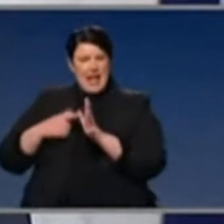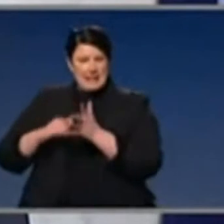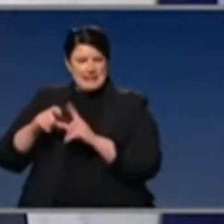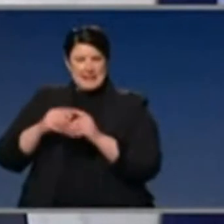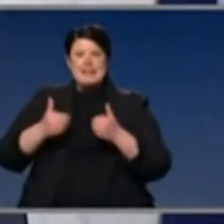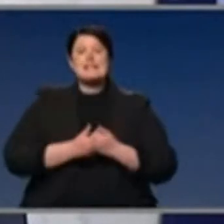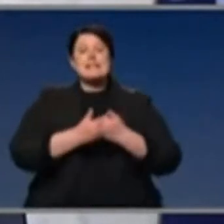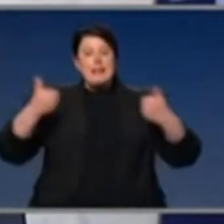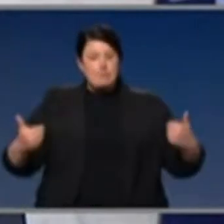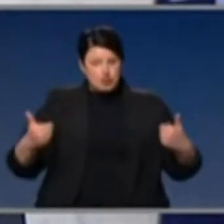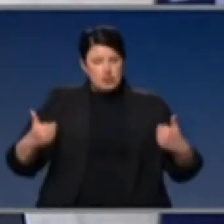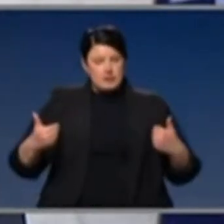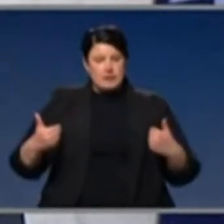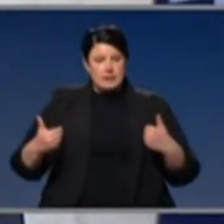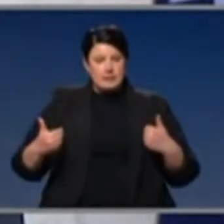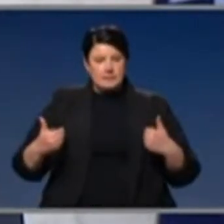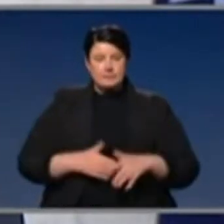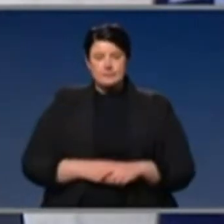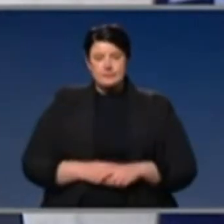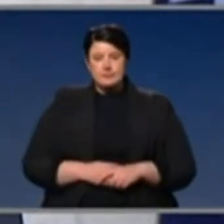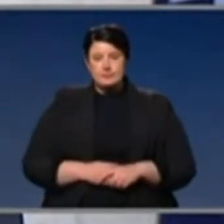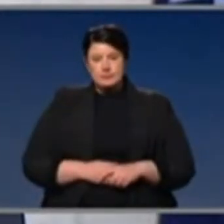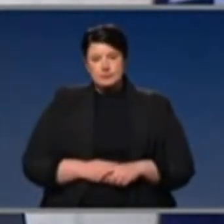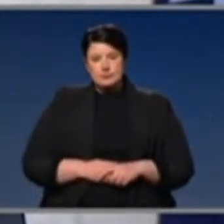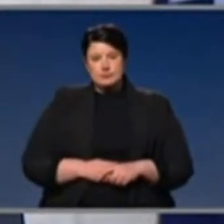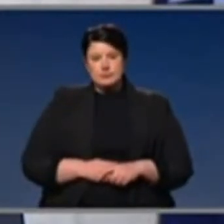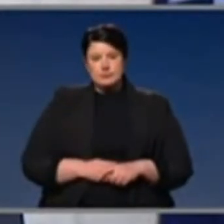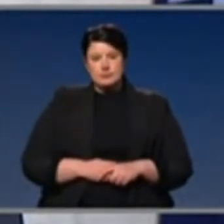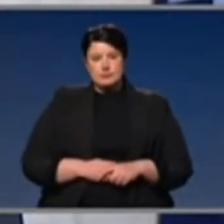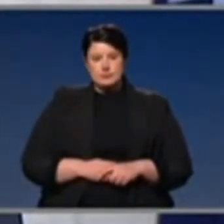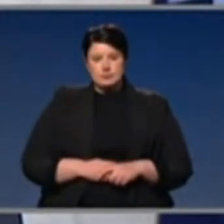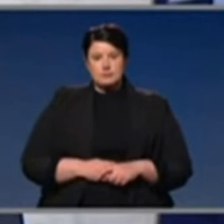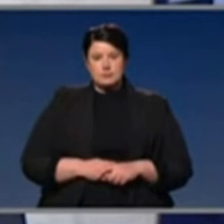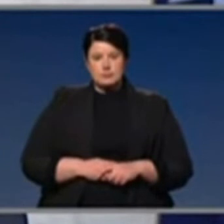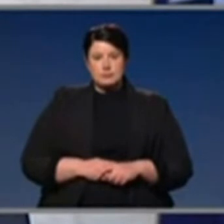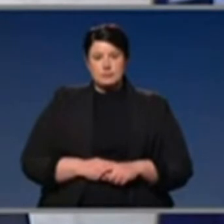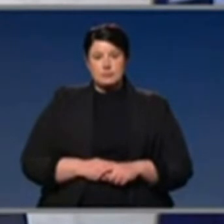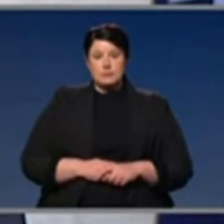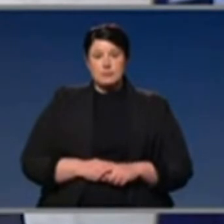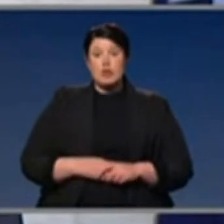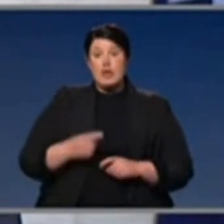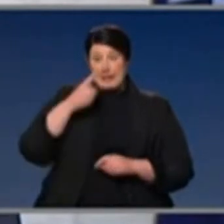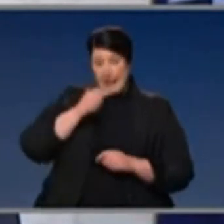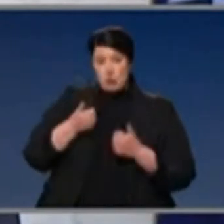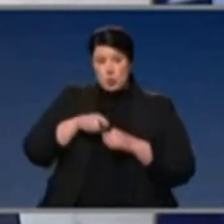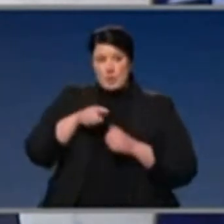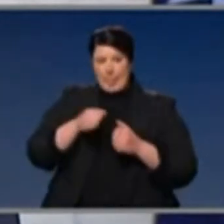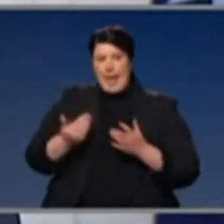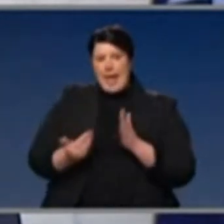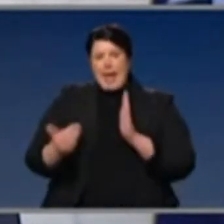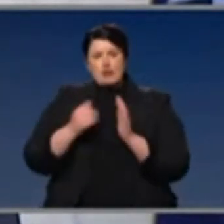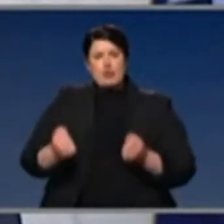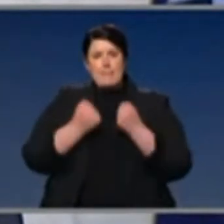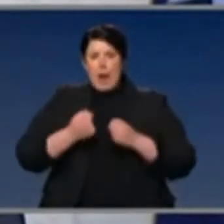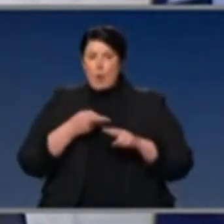ASD, and they can only be exercised in relation to those people who are alleged to be committing very serious offences, and